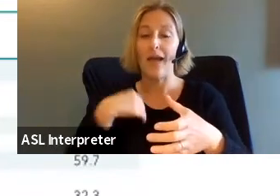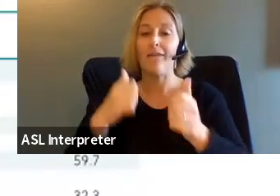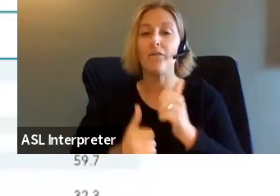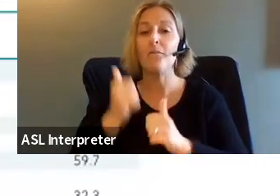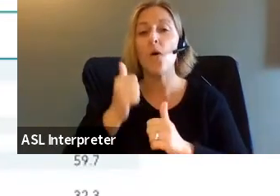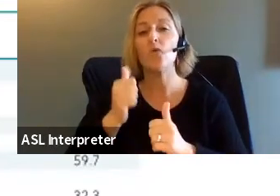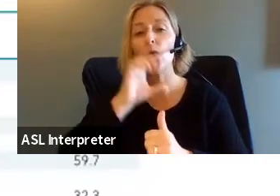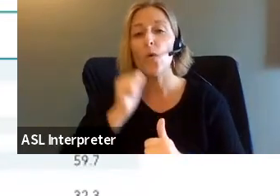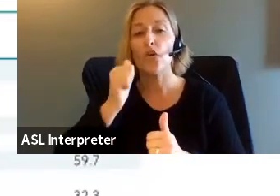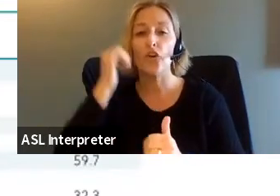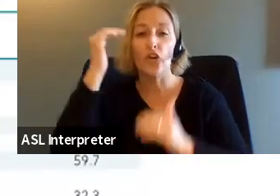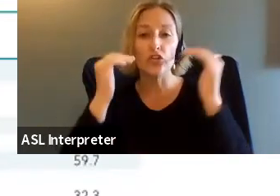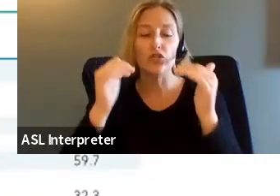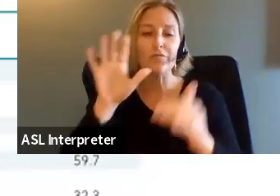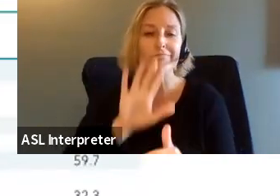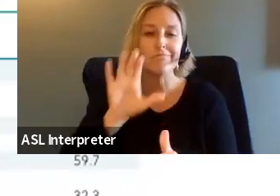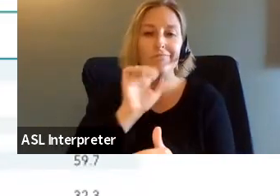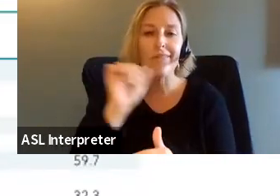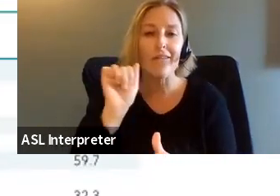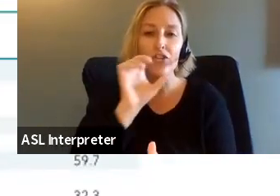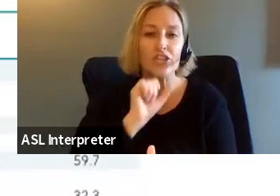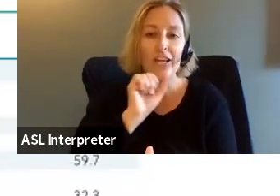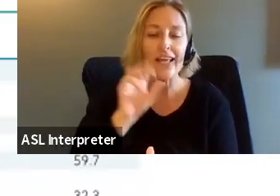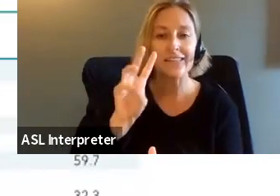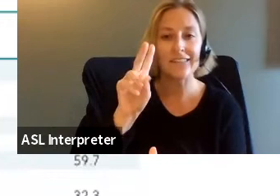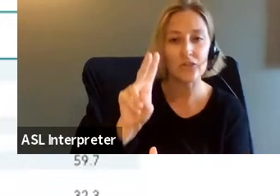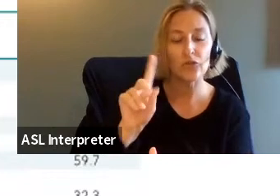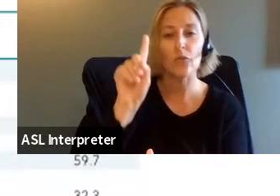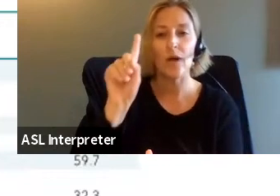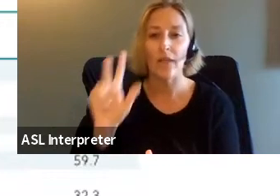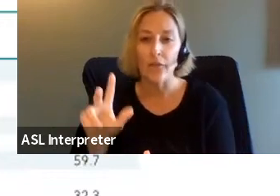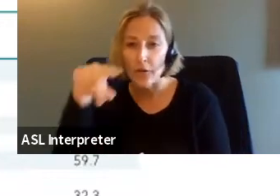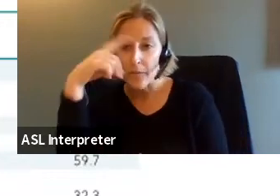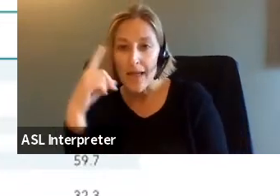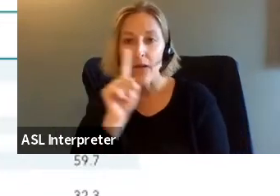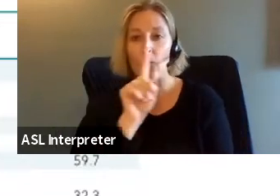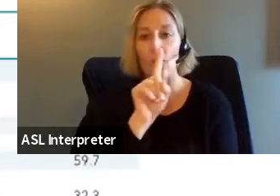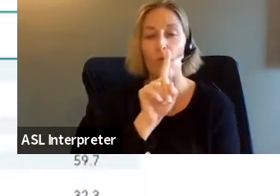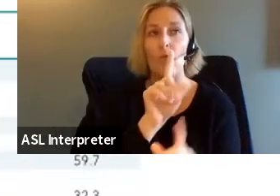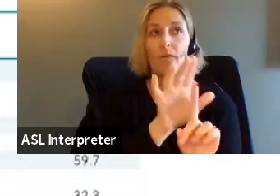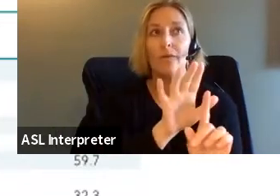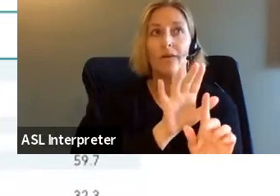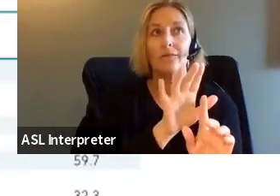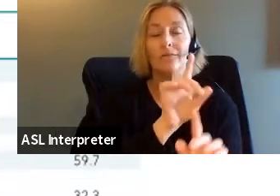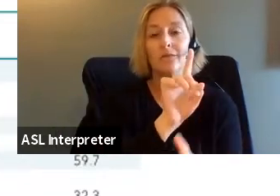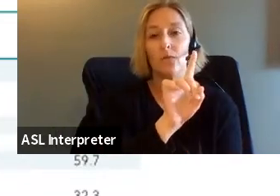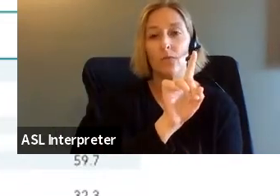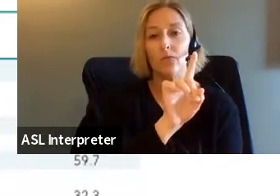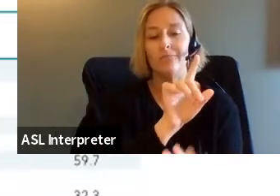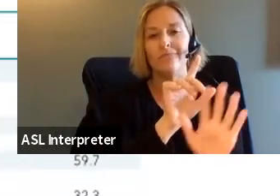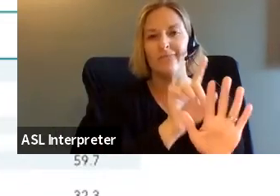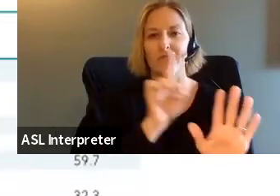adults with a mean age of 62, 1/3 Black, 1 in 5 Latinx, and vary